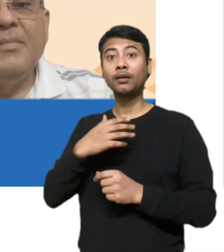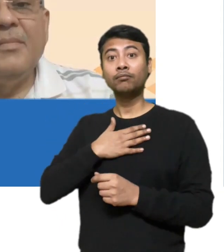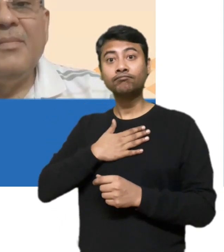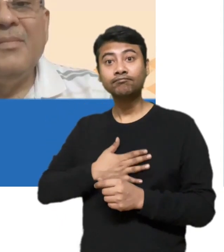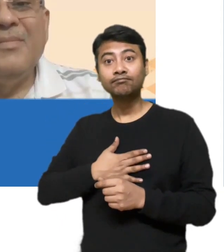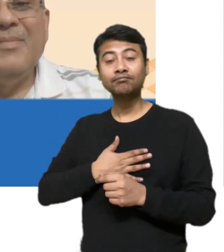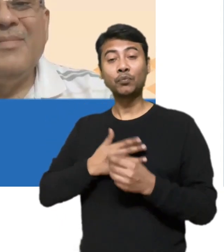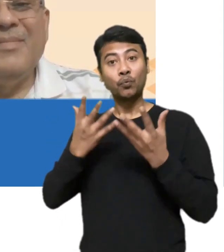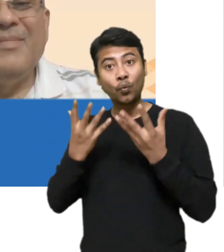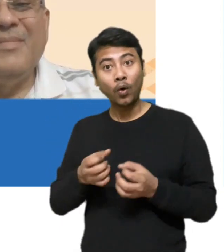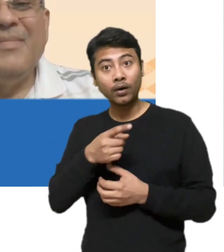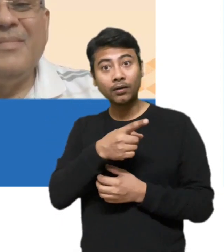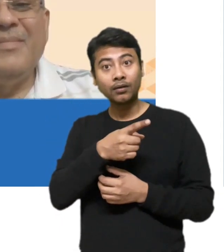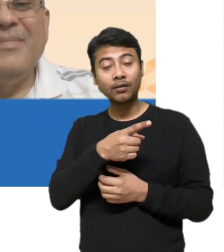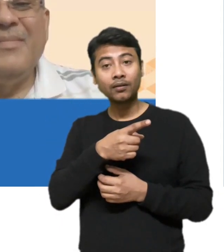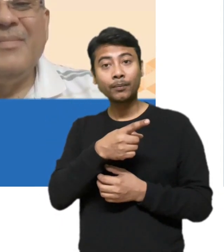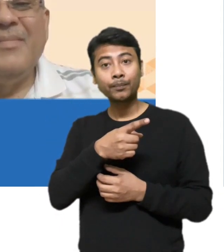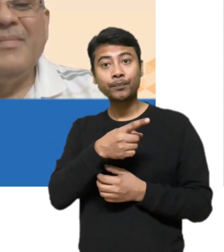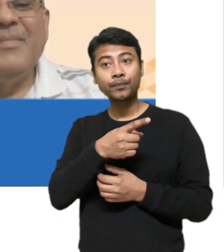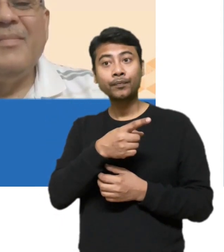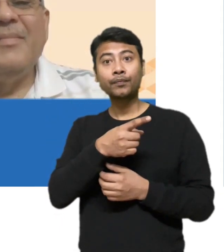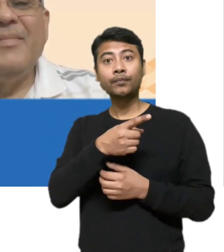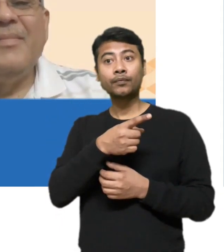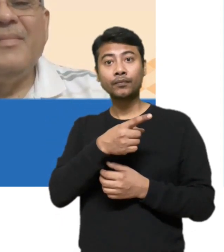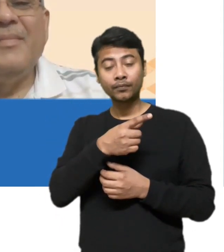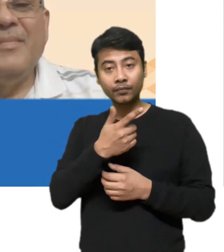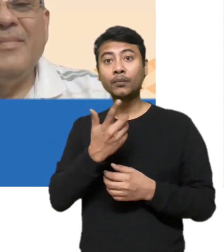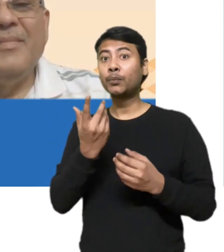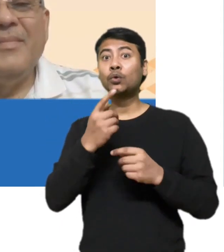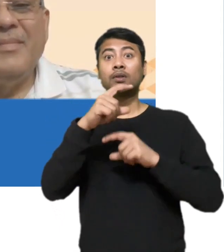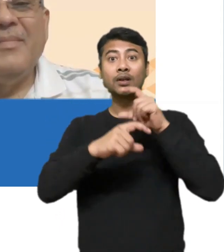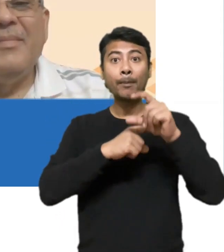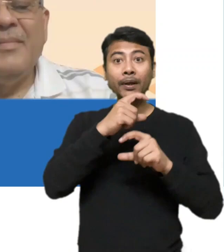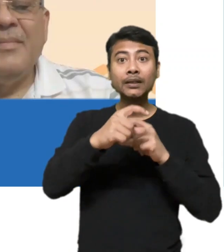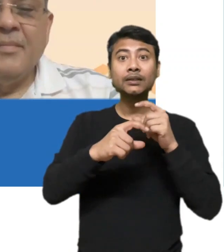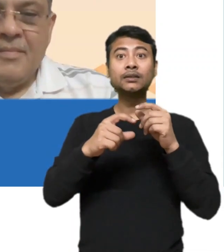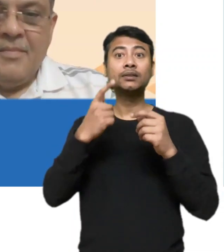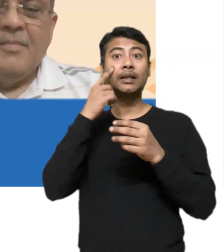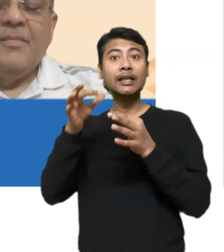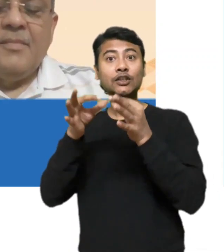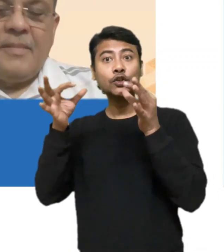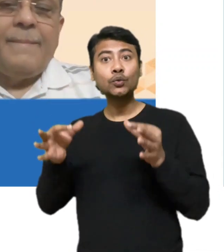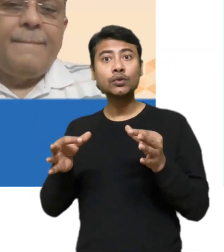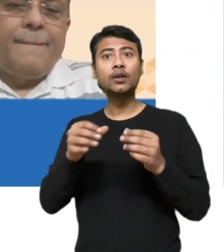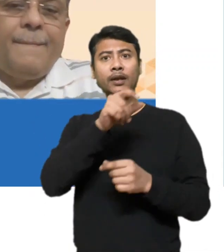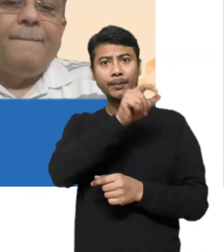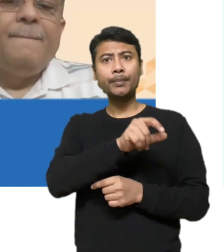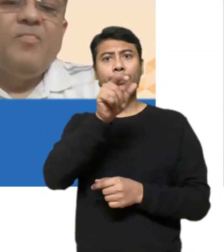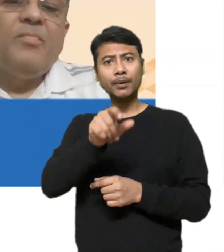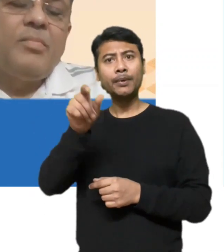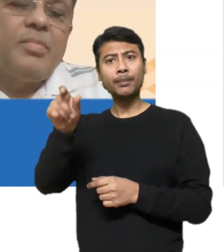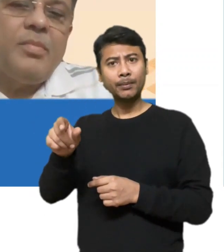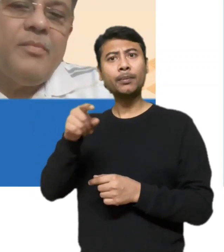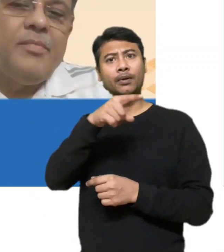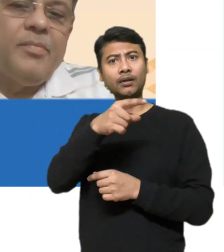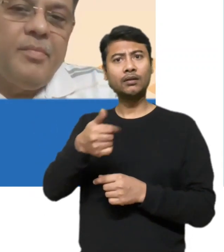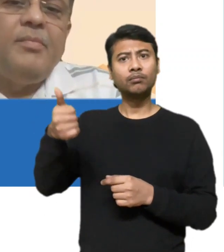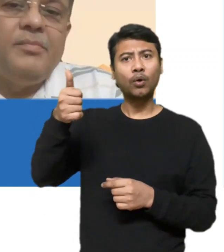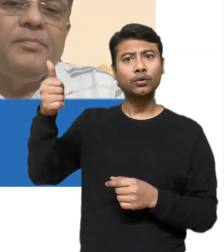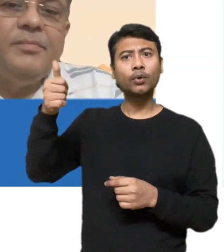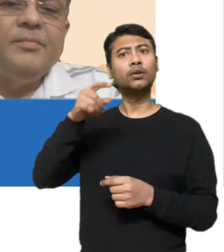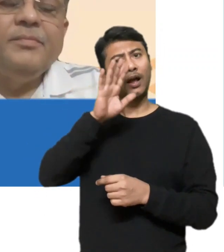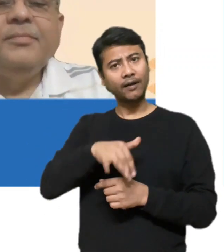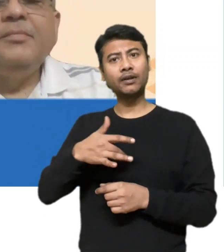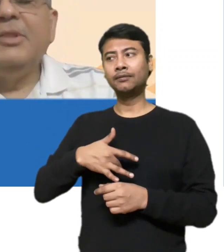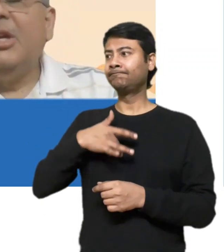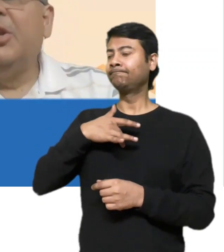can't do without it, because there's still champions in all of these companies and all of these institutions who also believe in the same way that